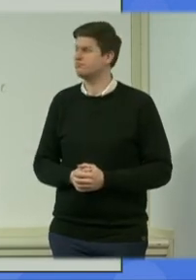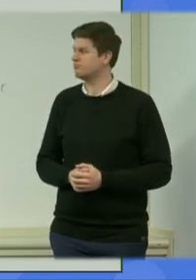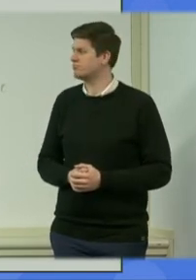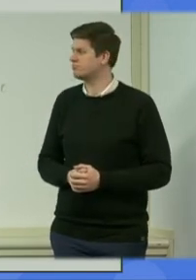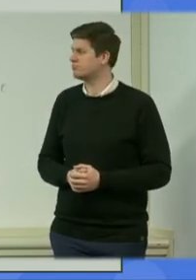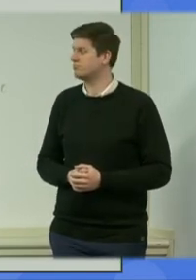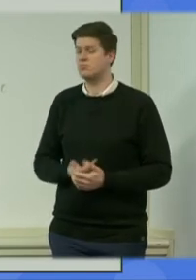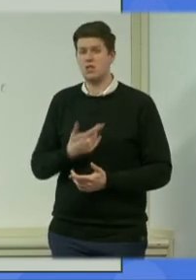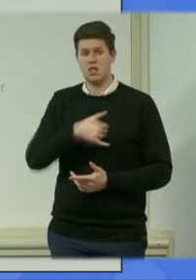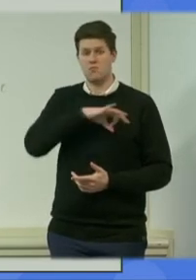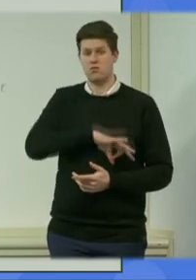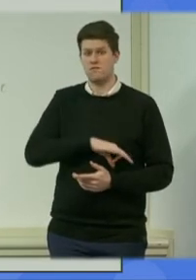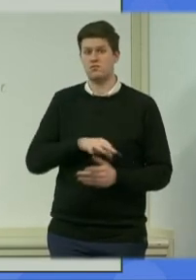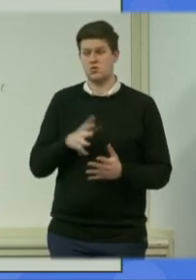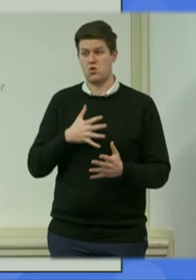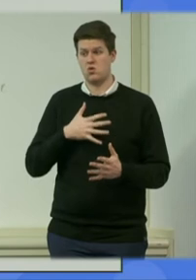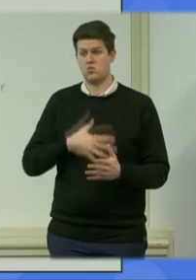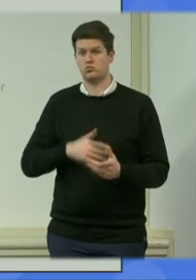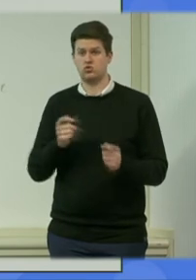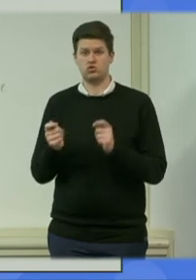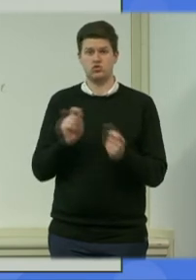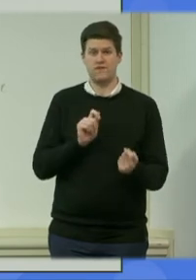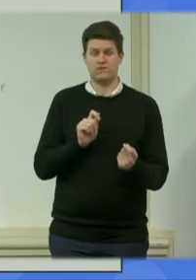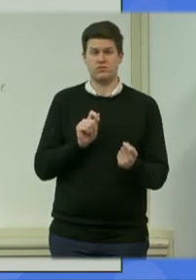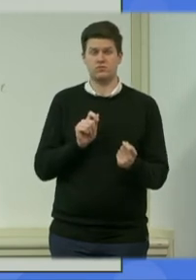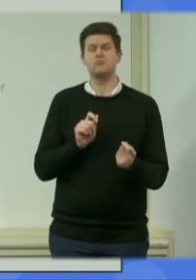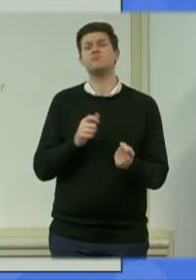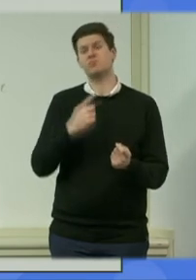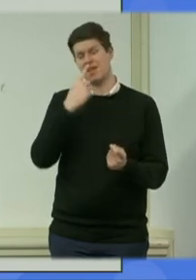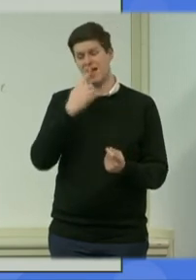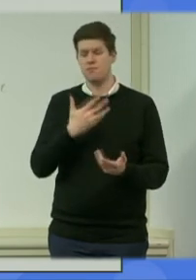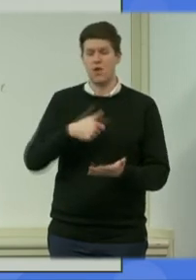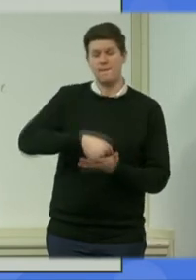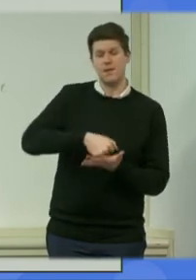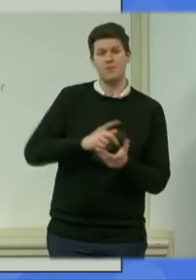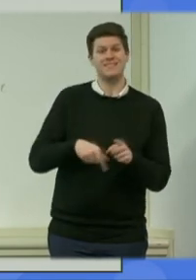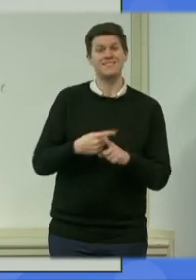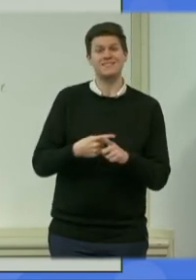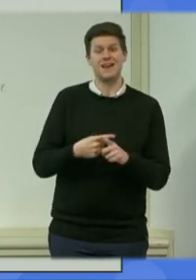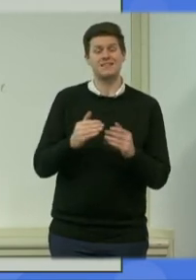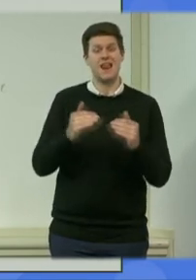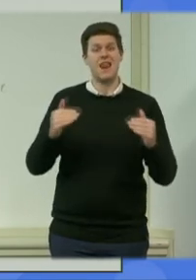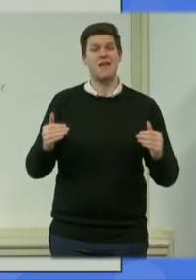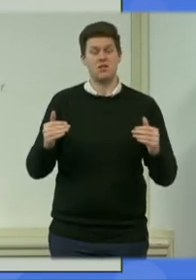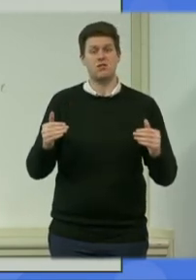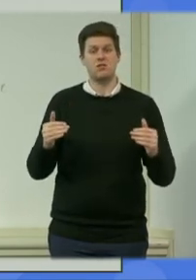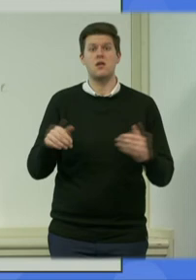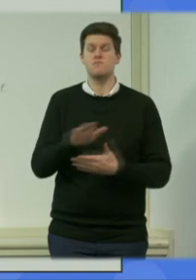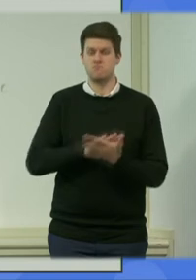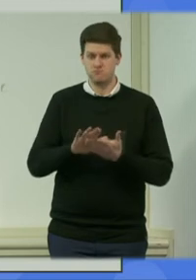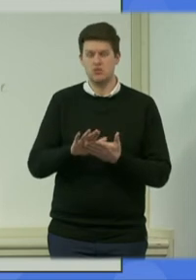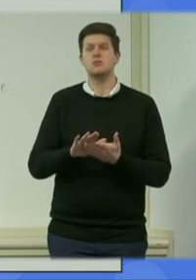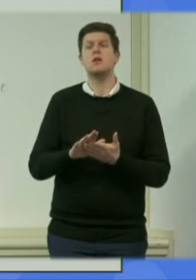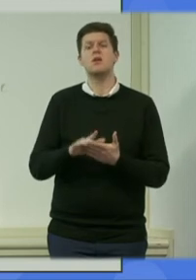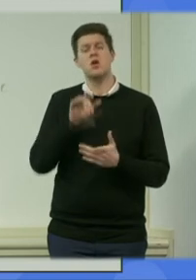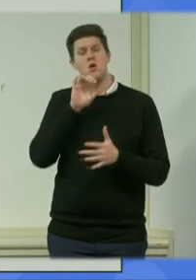profits being shifted, there are things you could do about that. So you could put a minimum tax level in to ensure that companies pay at least a